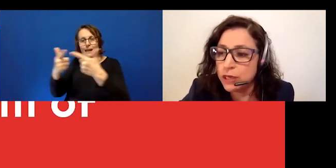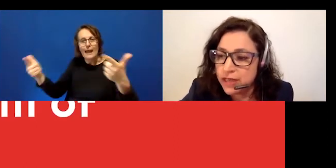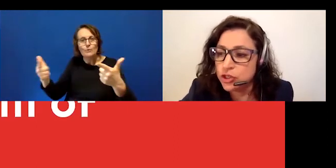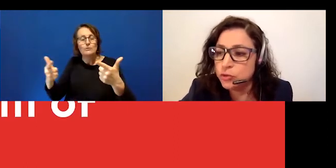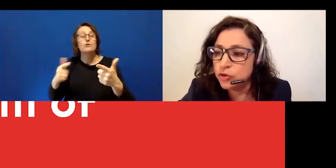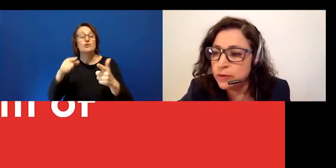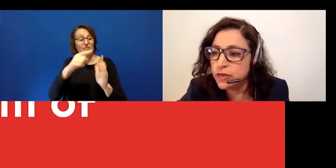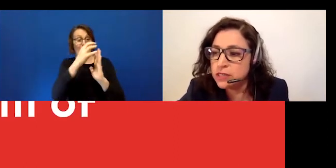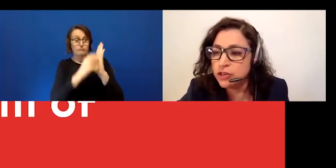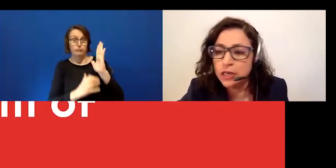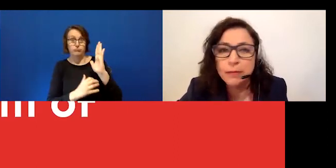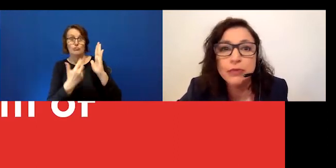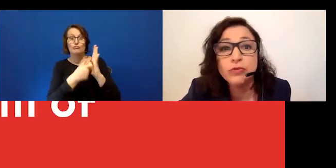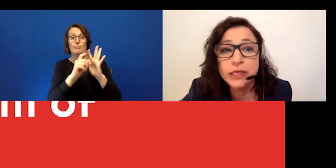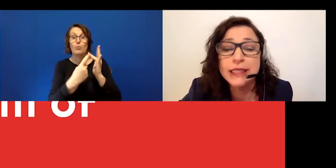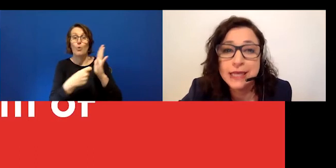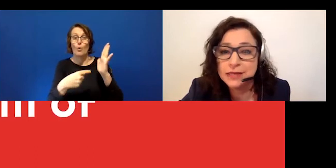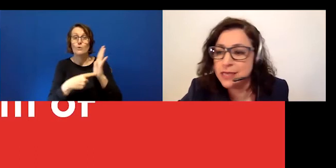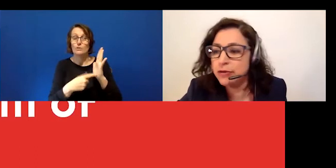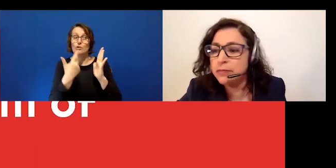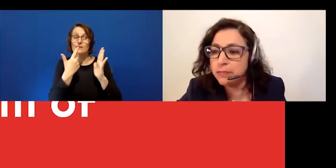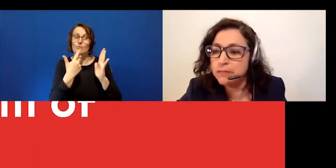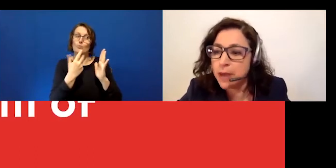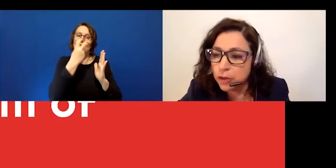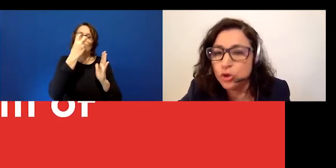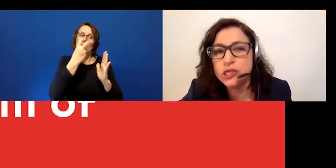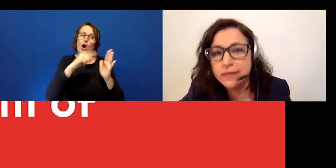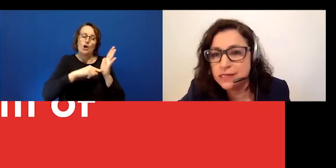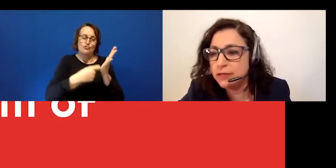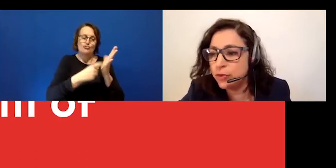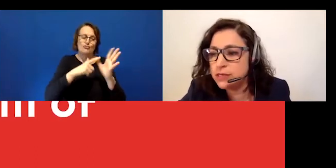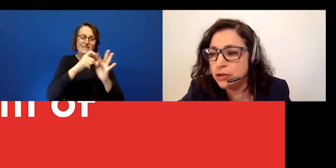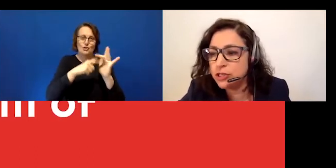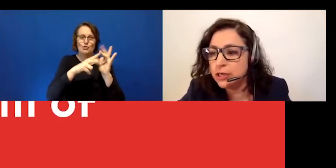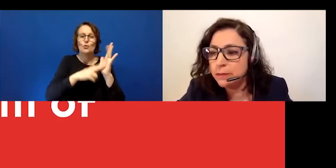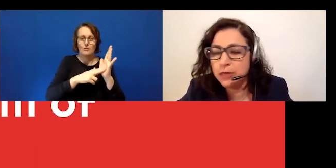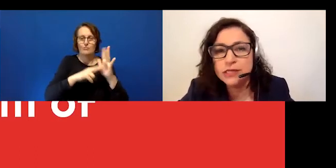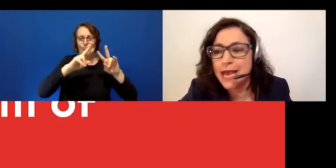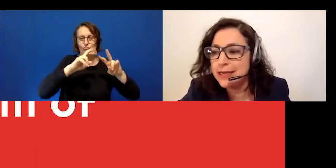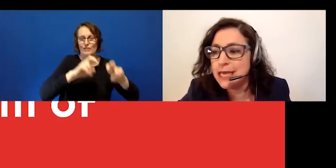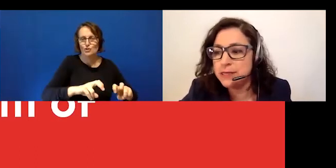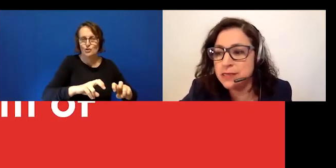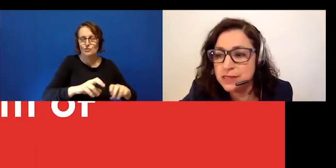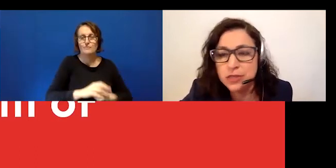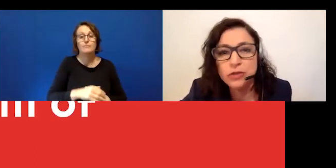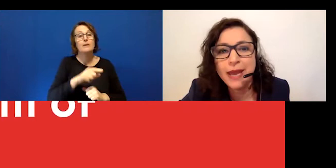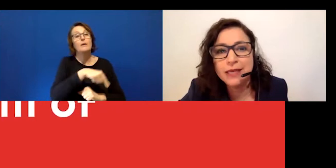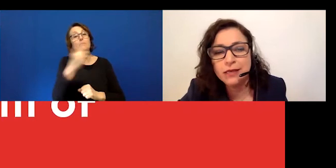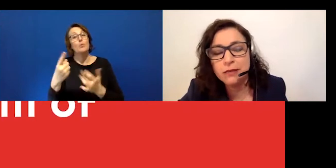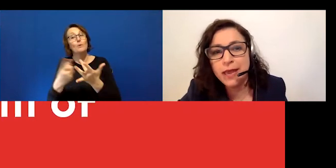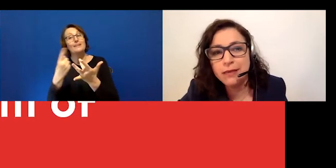more conventional form of research, but it was really necessary alongside this other research because gatekeepers and